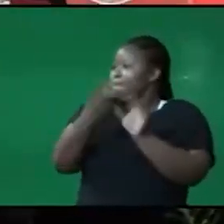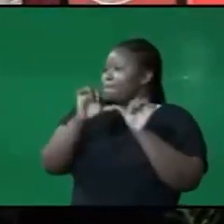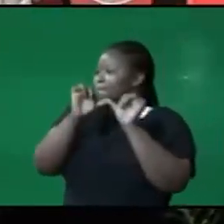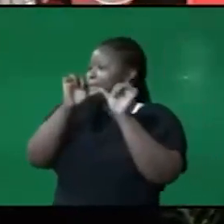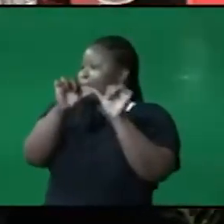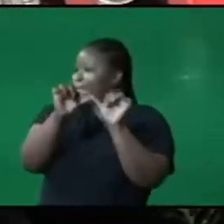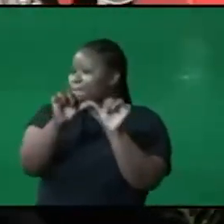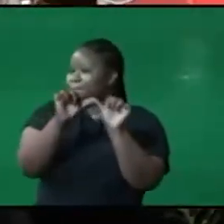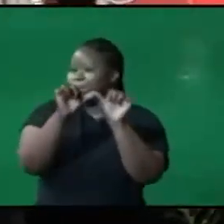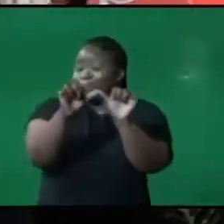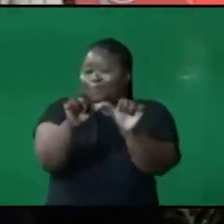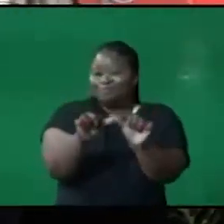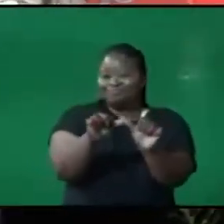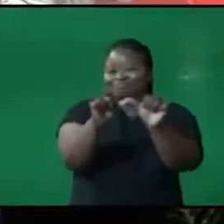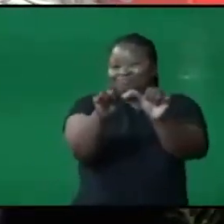Siyaya.